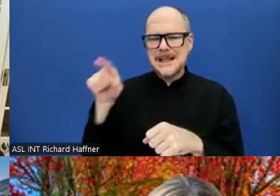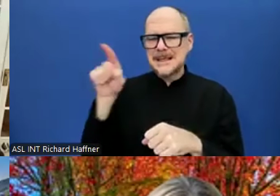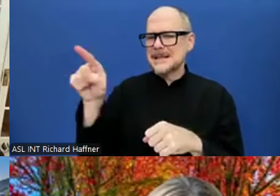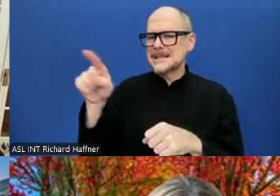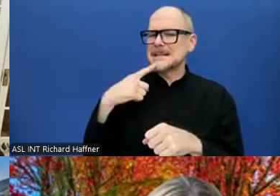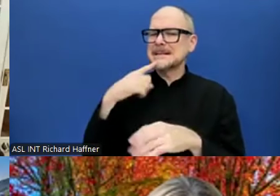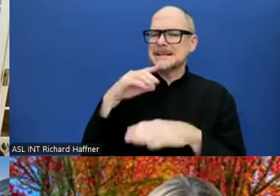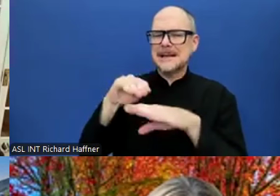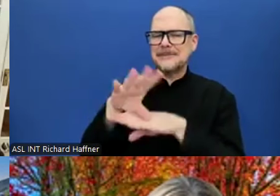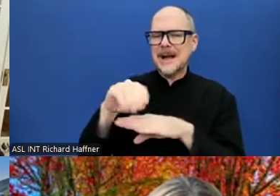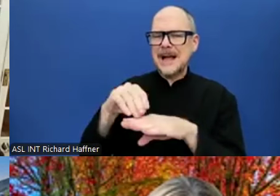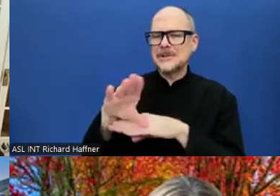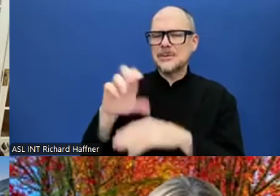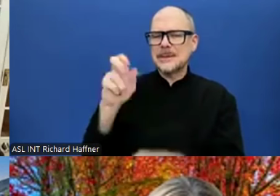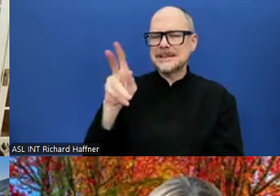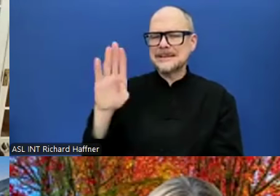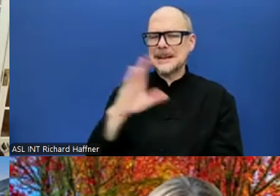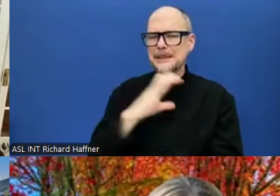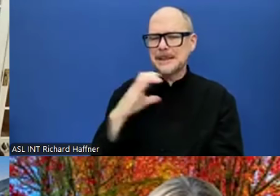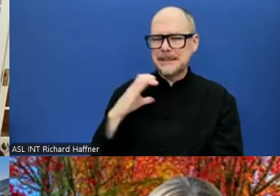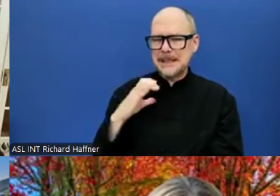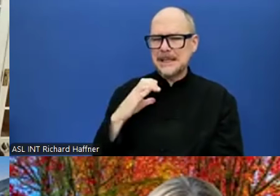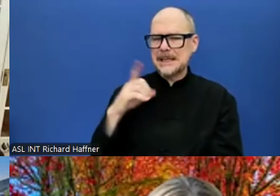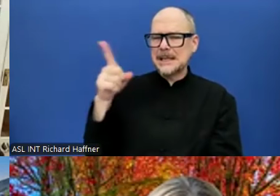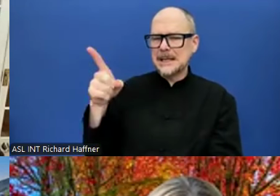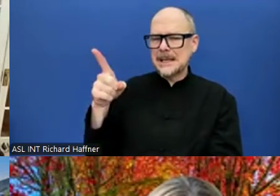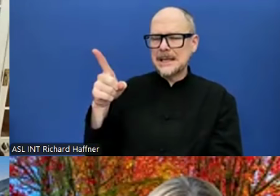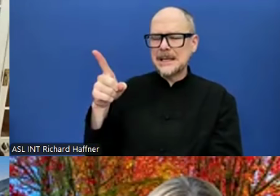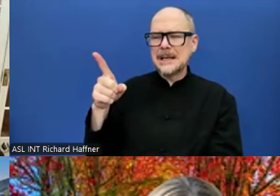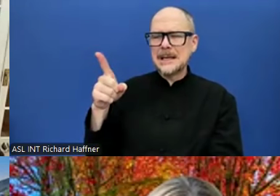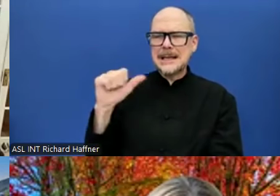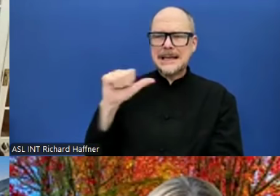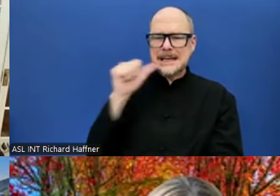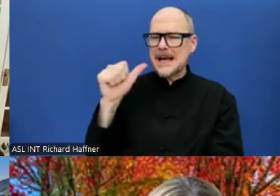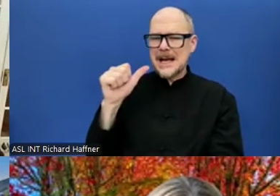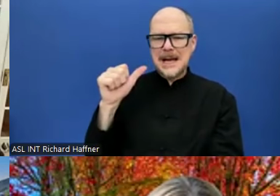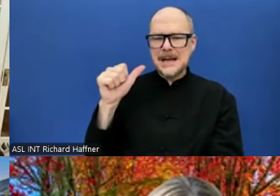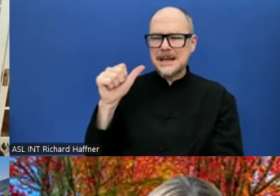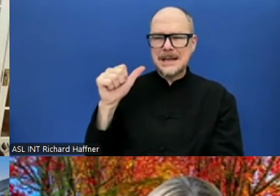advisory subcommittee. It does not identify